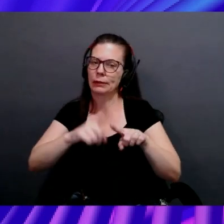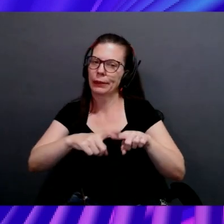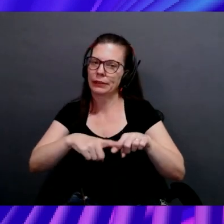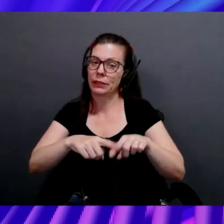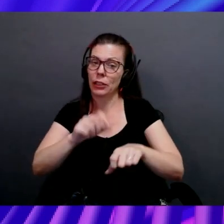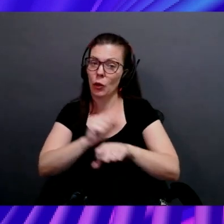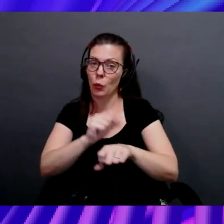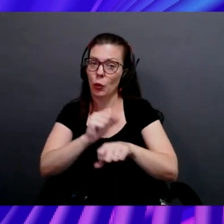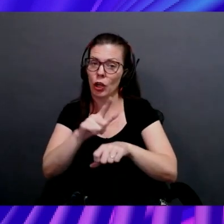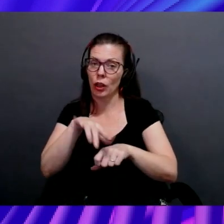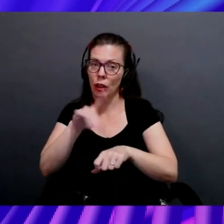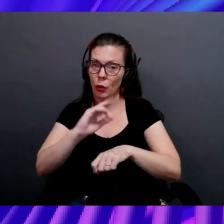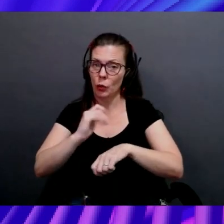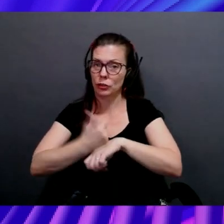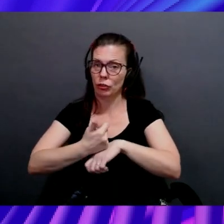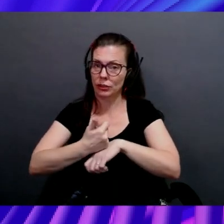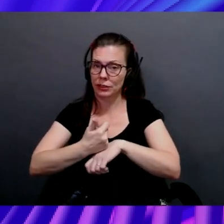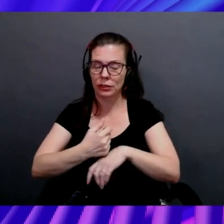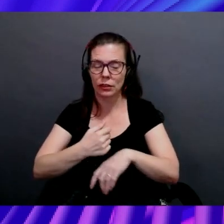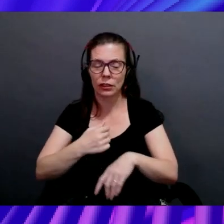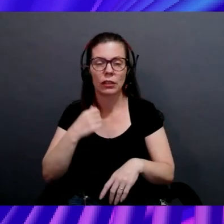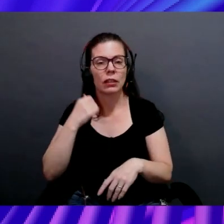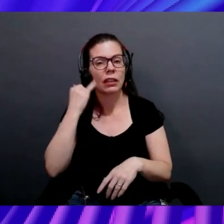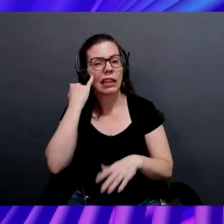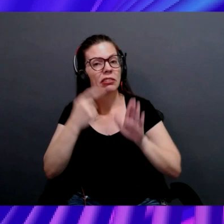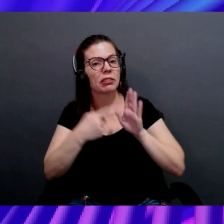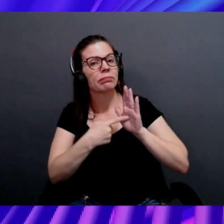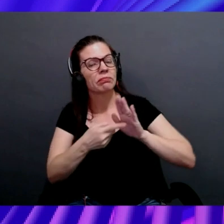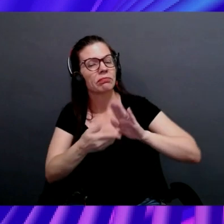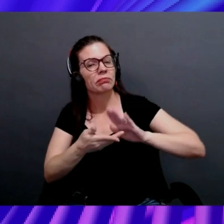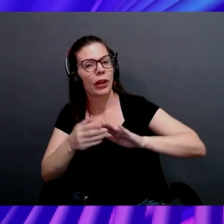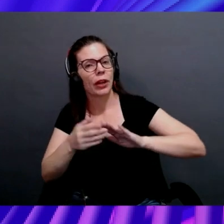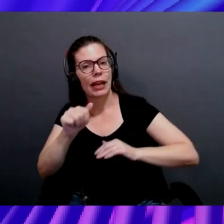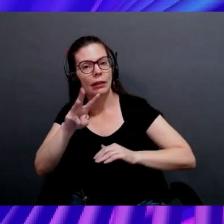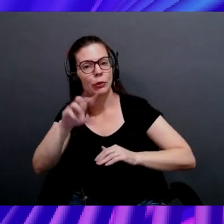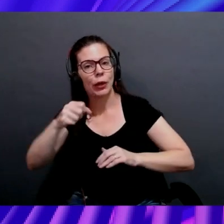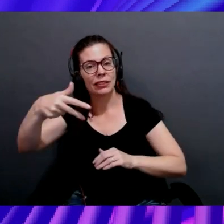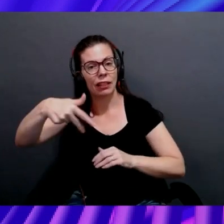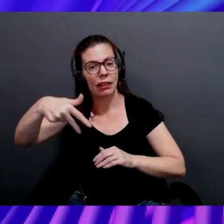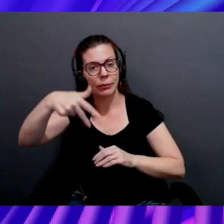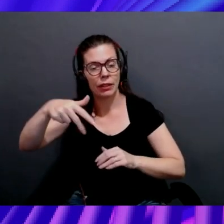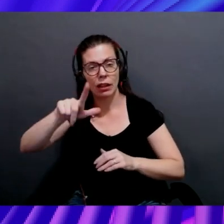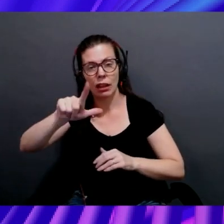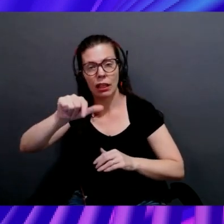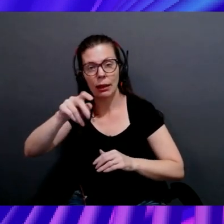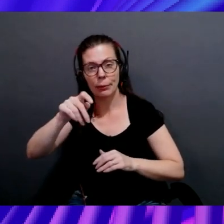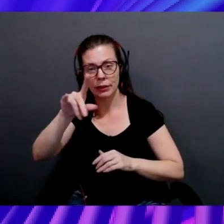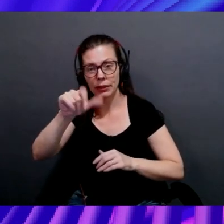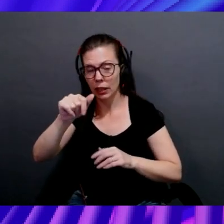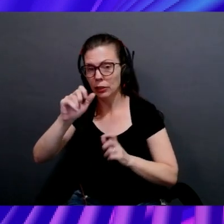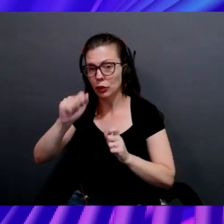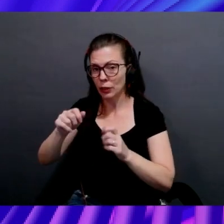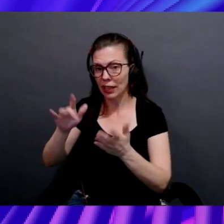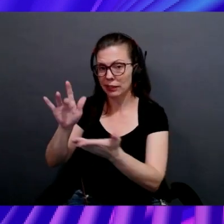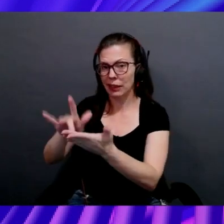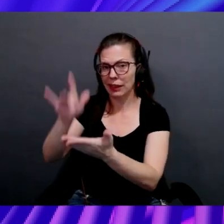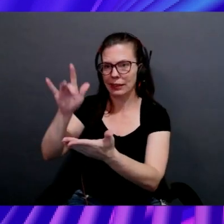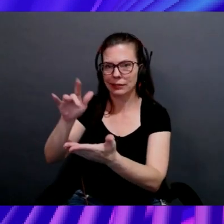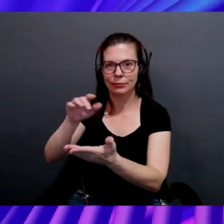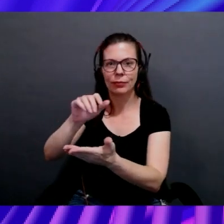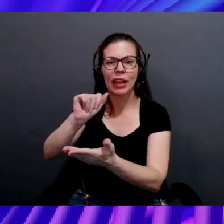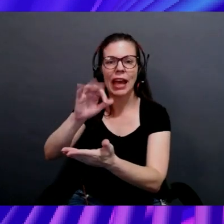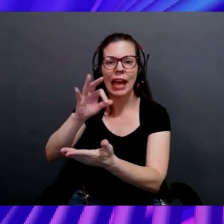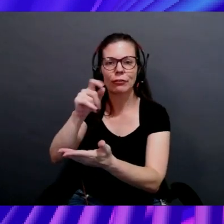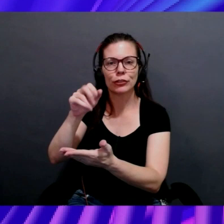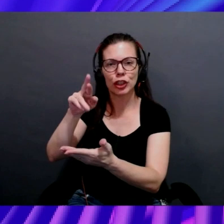So if you're running in AWS Lambda, you can just turn on active tracing with a click of a button, or of course do it in